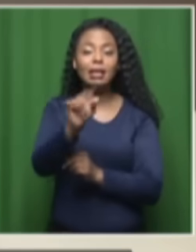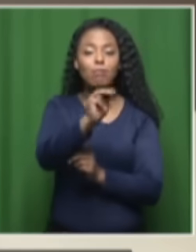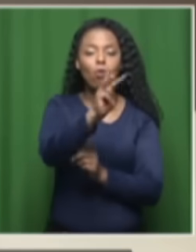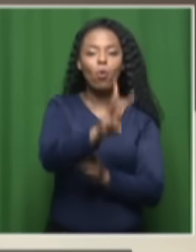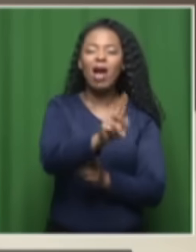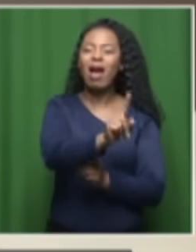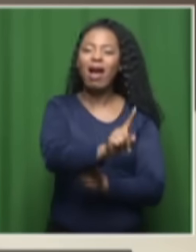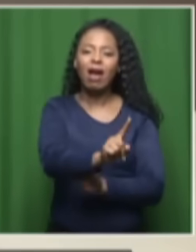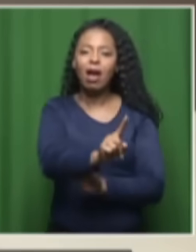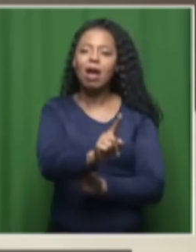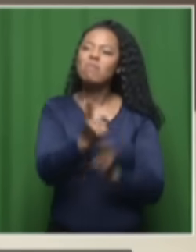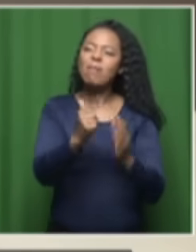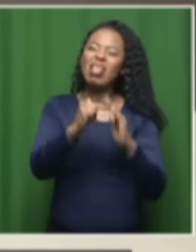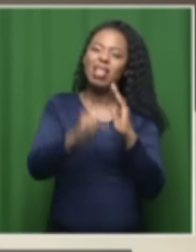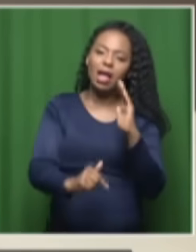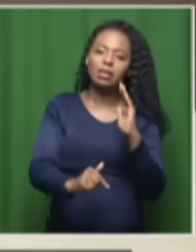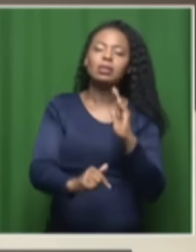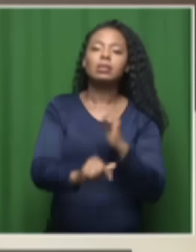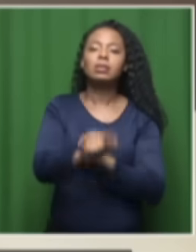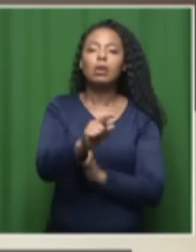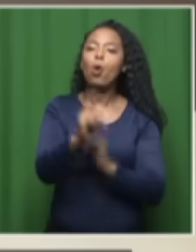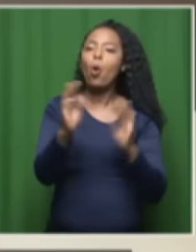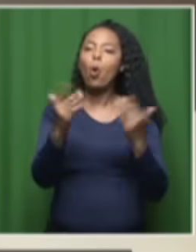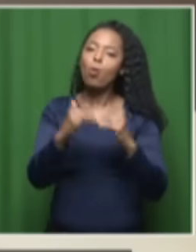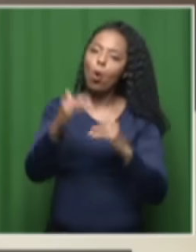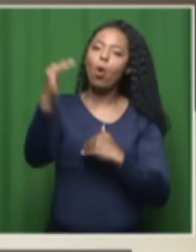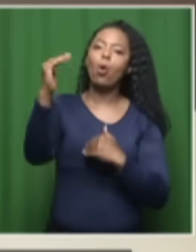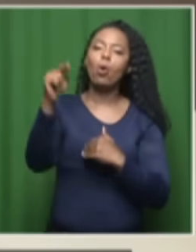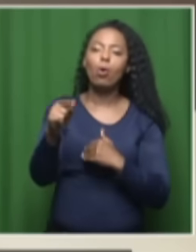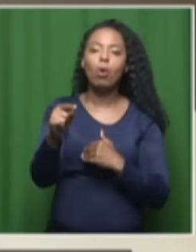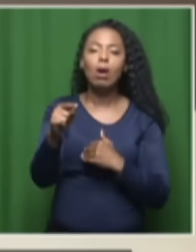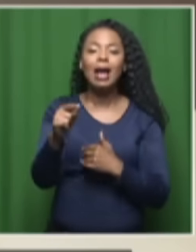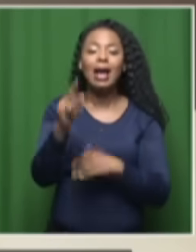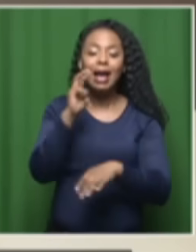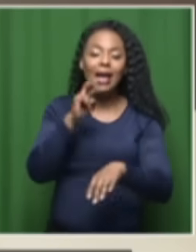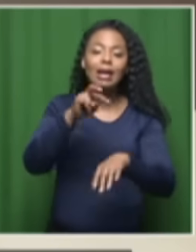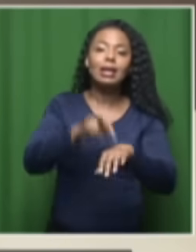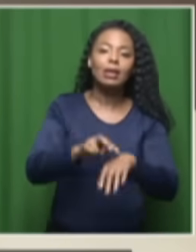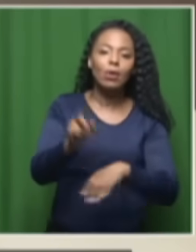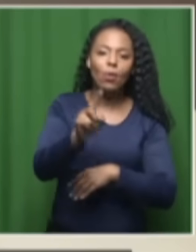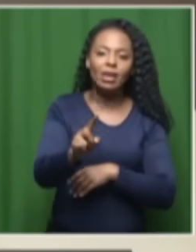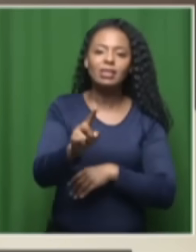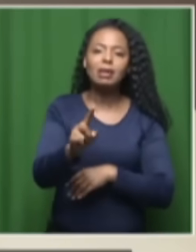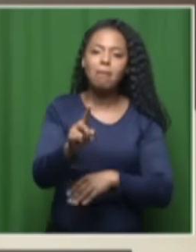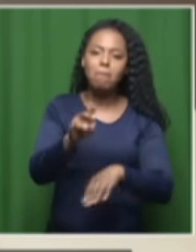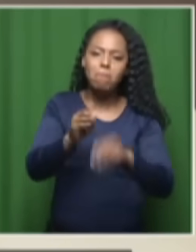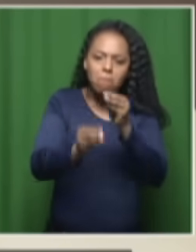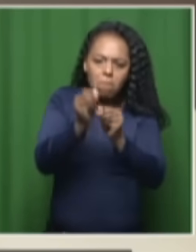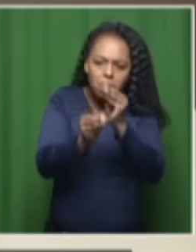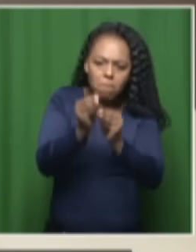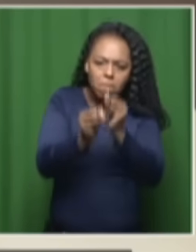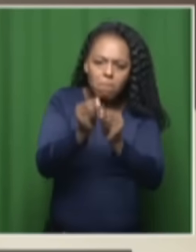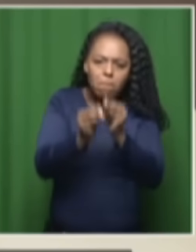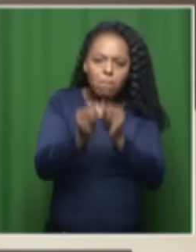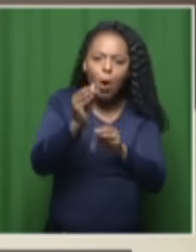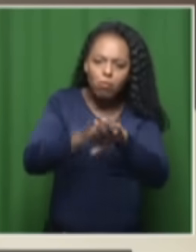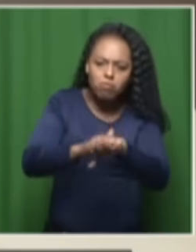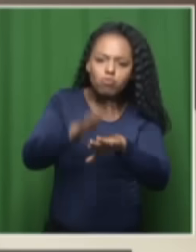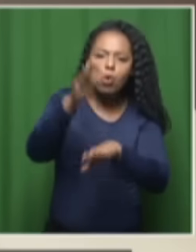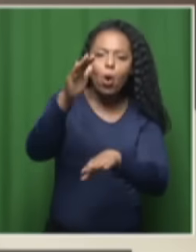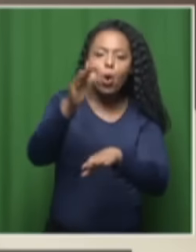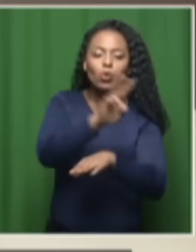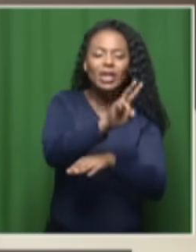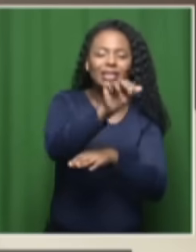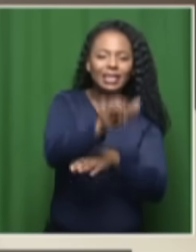than 26 or more than 26. So we need to be able to produce the equivalent of what